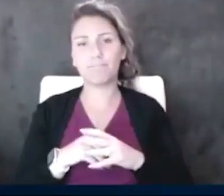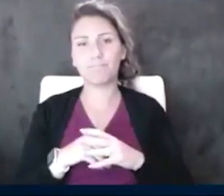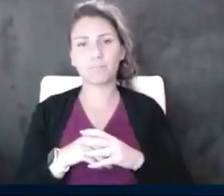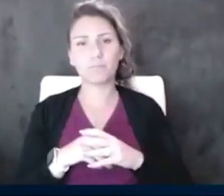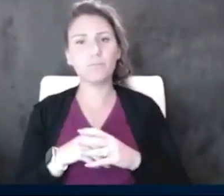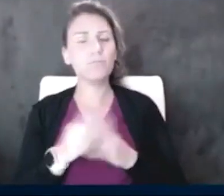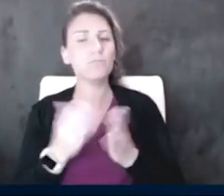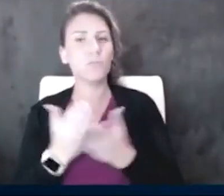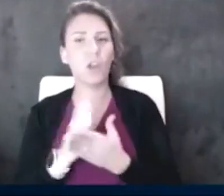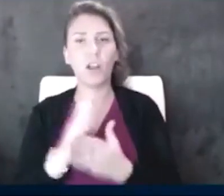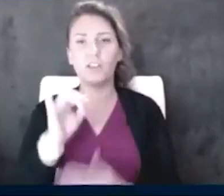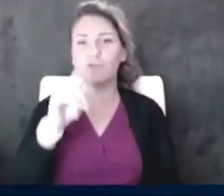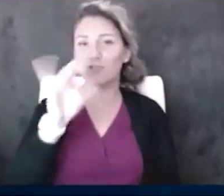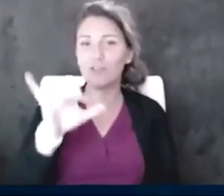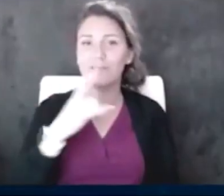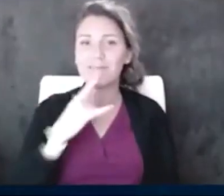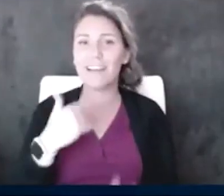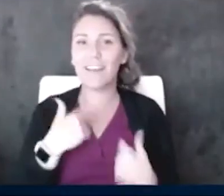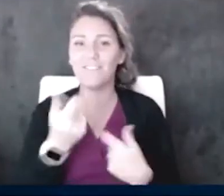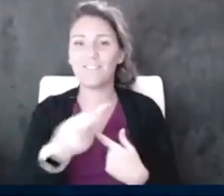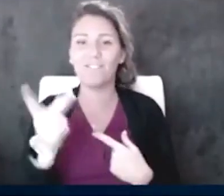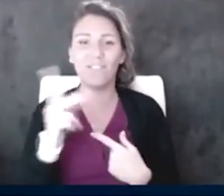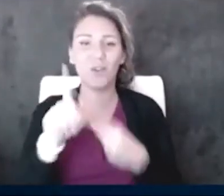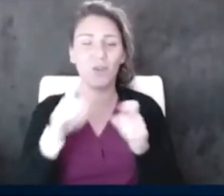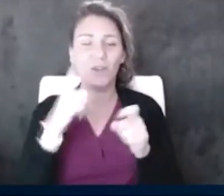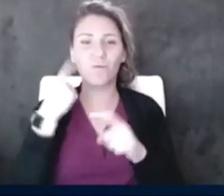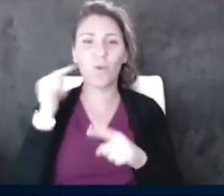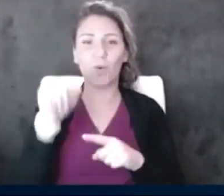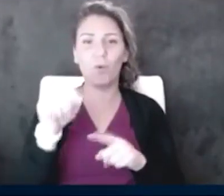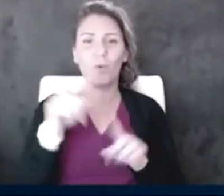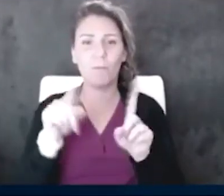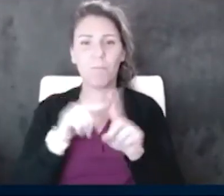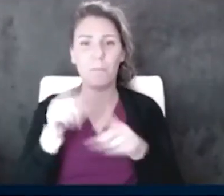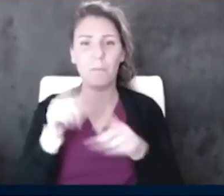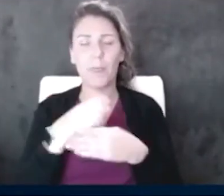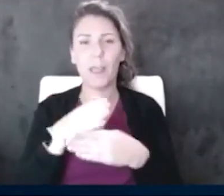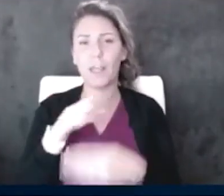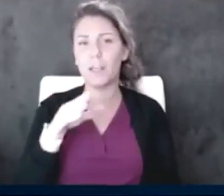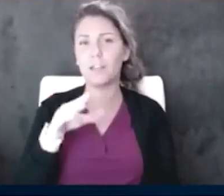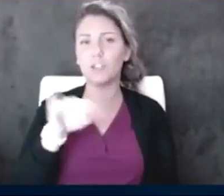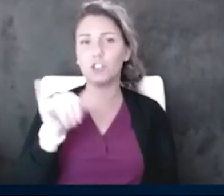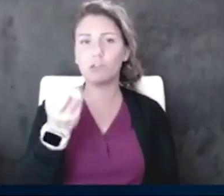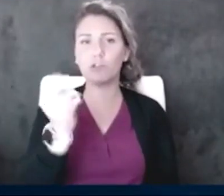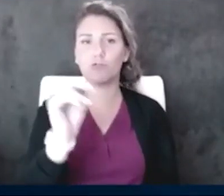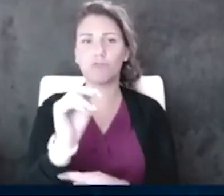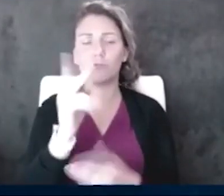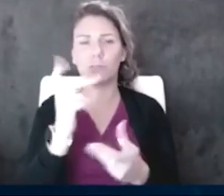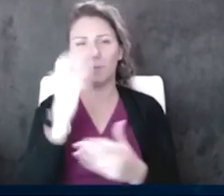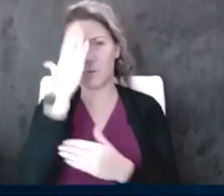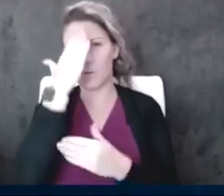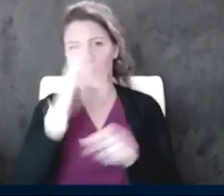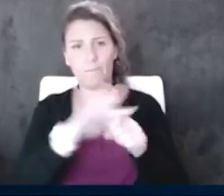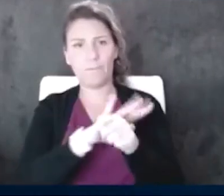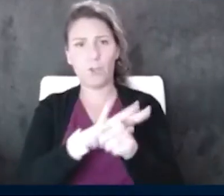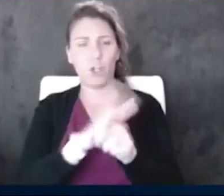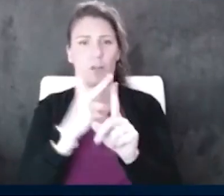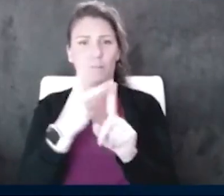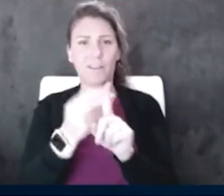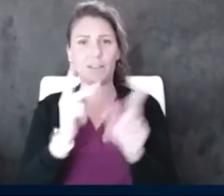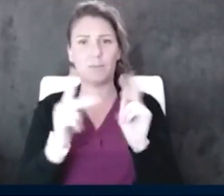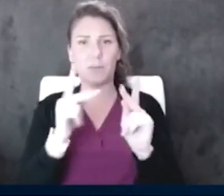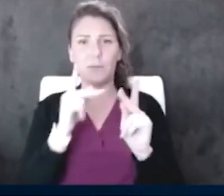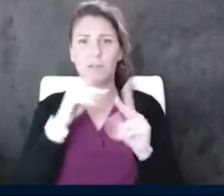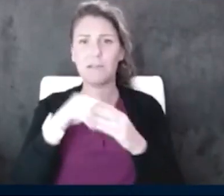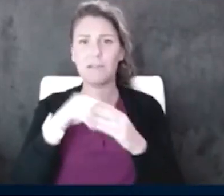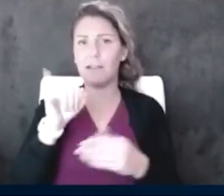got a few questions coming in for you. But in the meantime, Jean wants to know, are there any fully vaccinated people in the ICU or on a